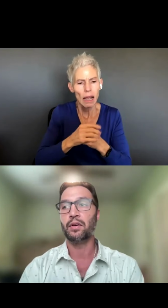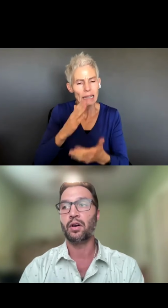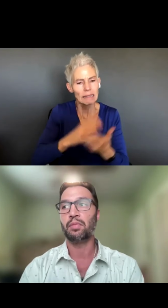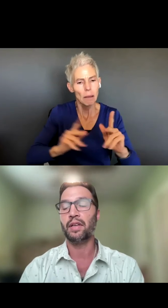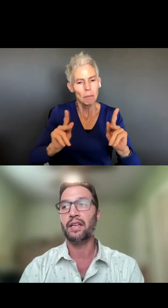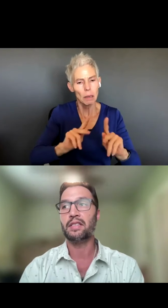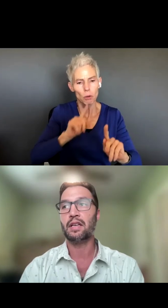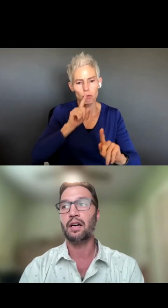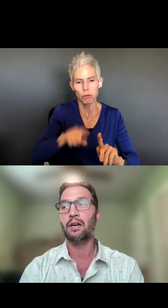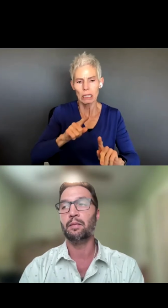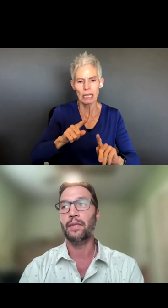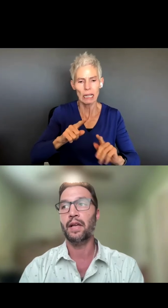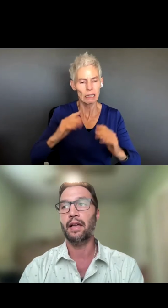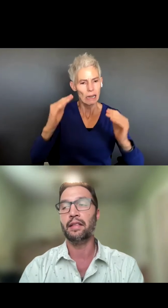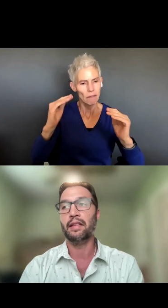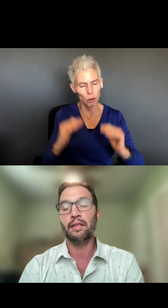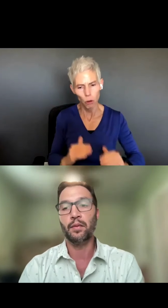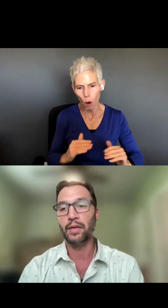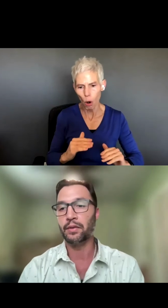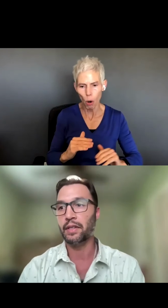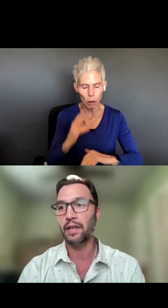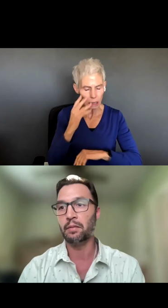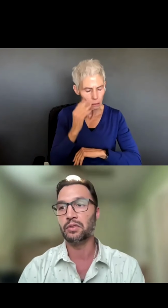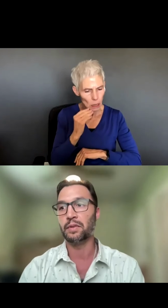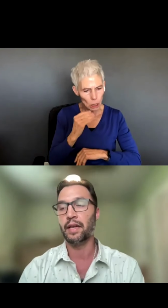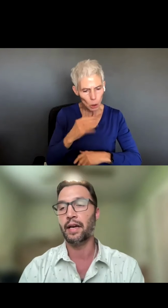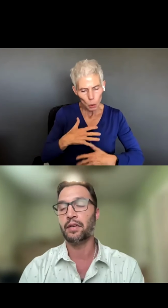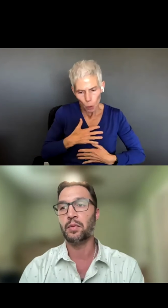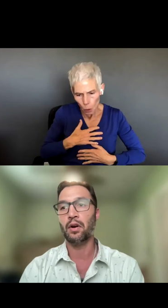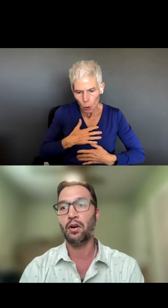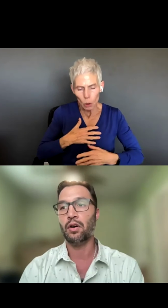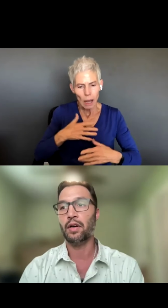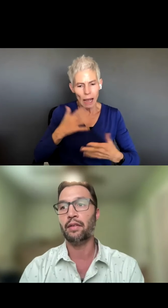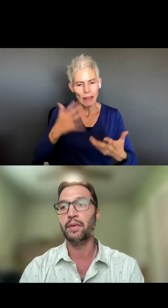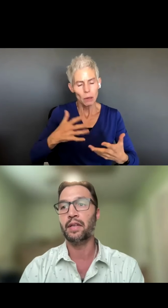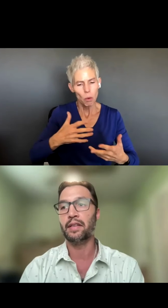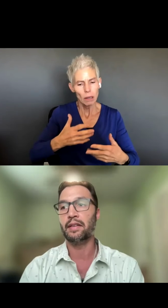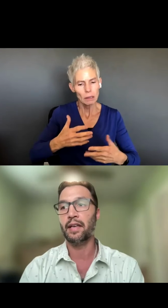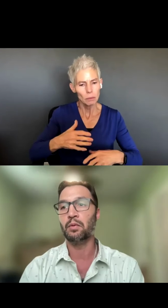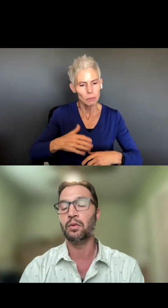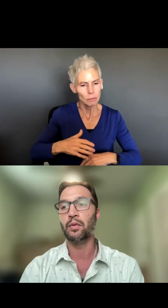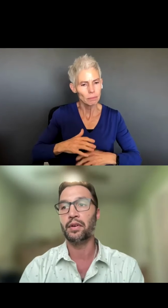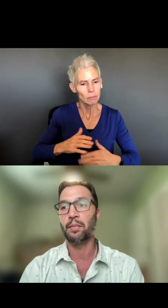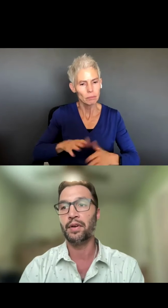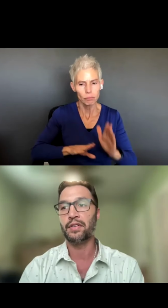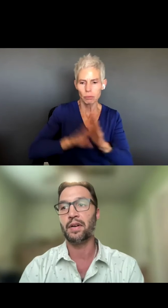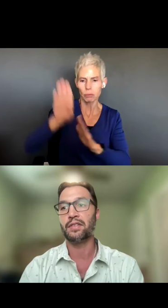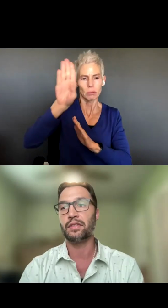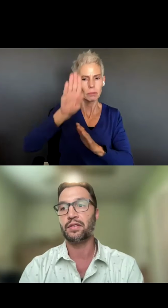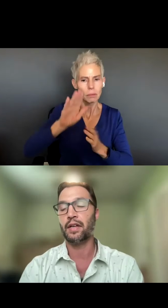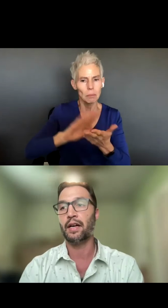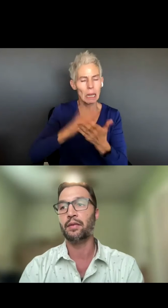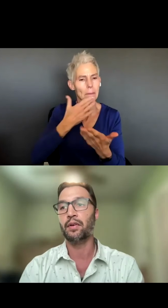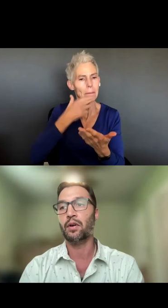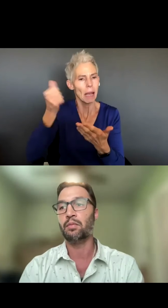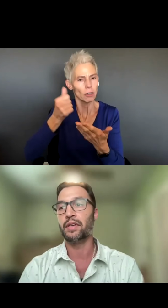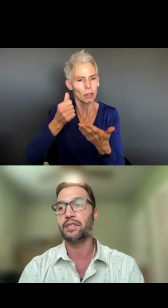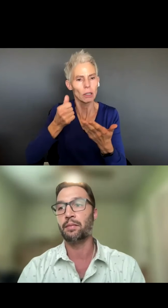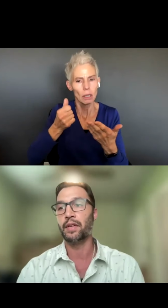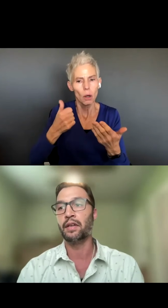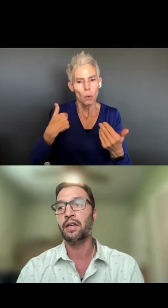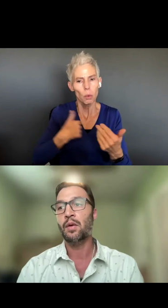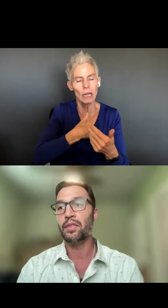of a dark place. And we don't need labels with that because we all have been at the table, whether you're a peer specialist or not, and we all